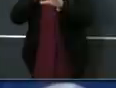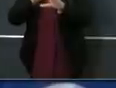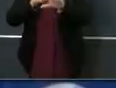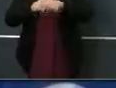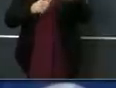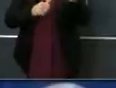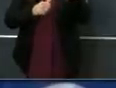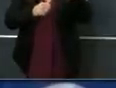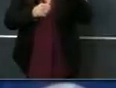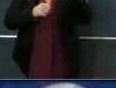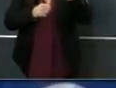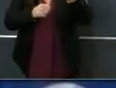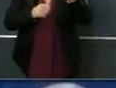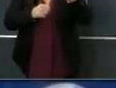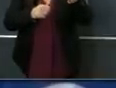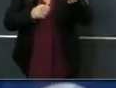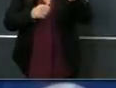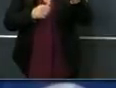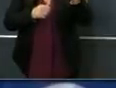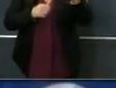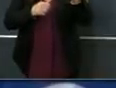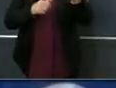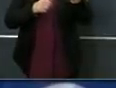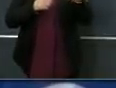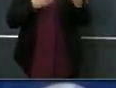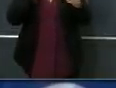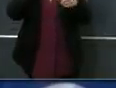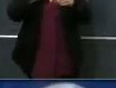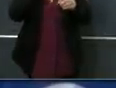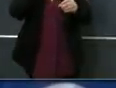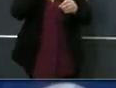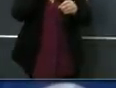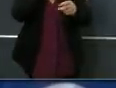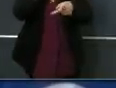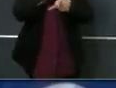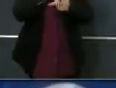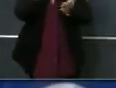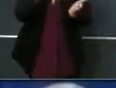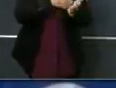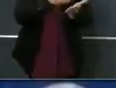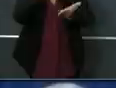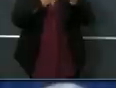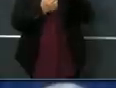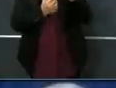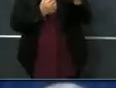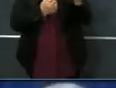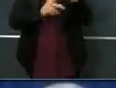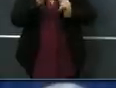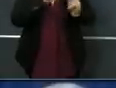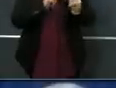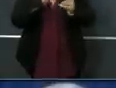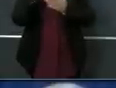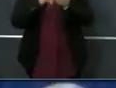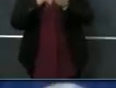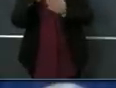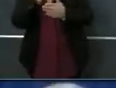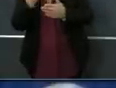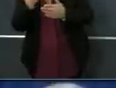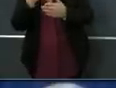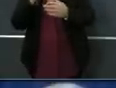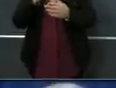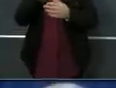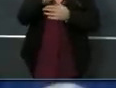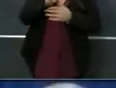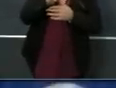7,461 facilities in our adult and senior care centers. Some of them are just 1 or 2 people, others 4, 5, or